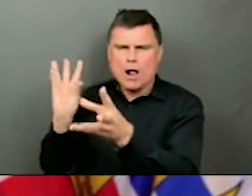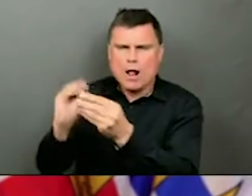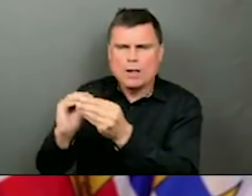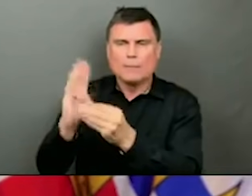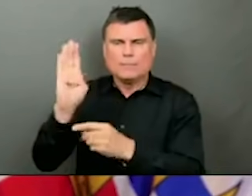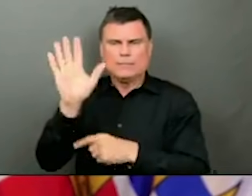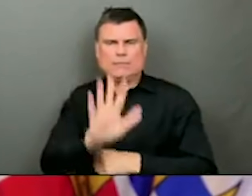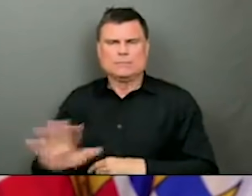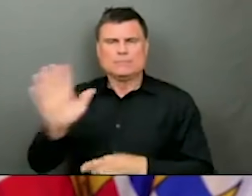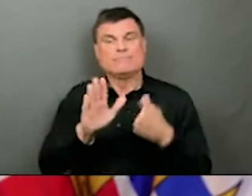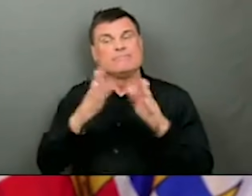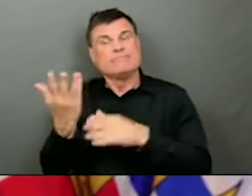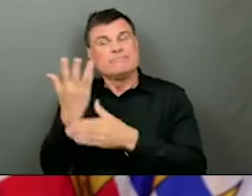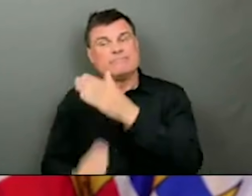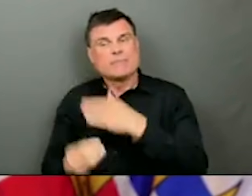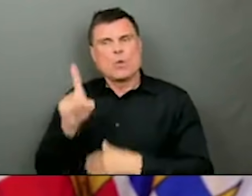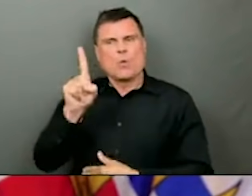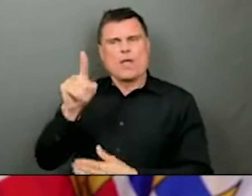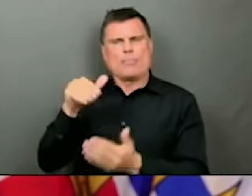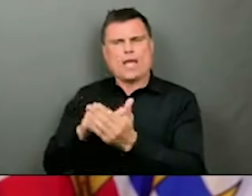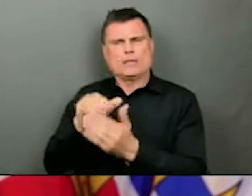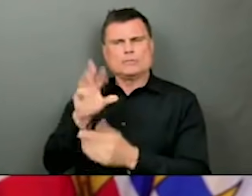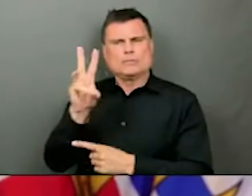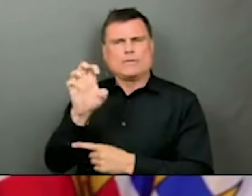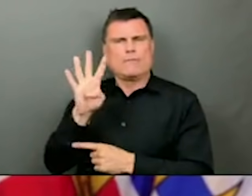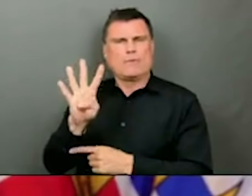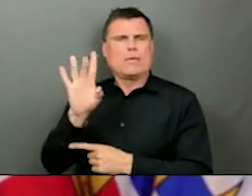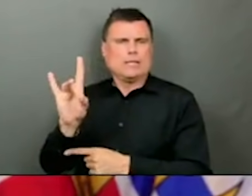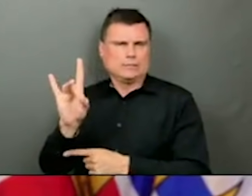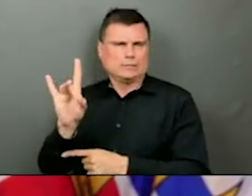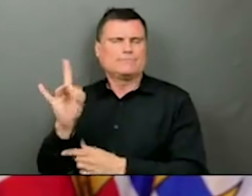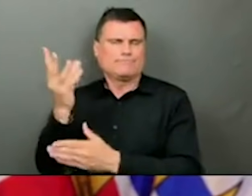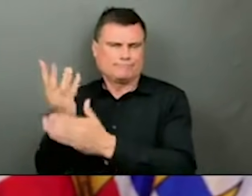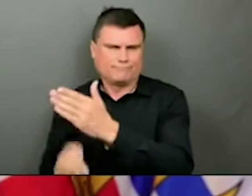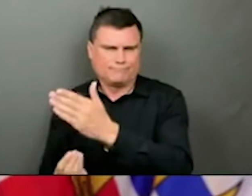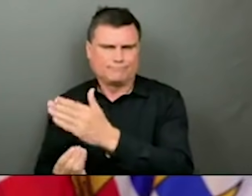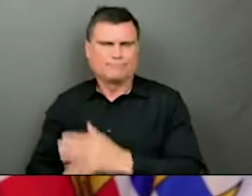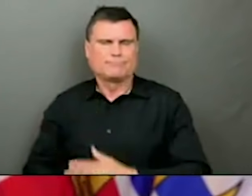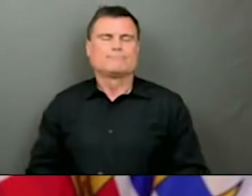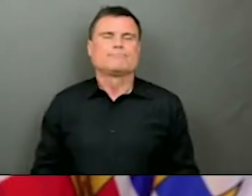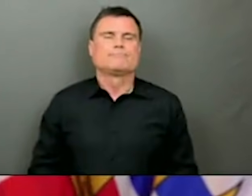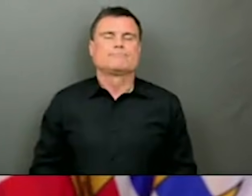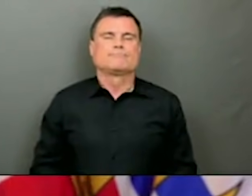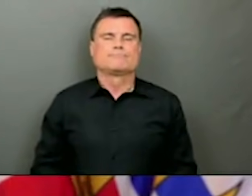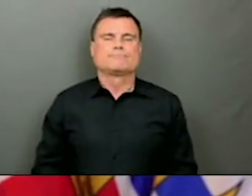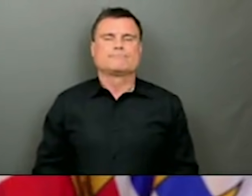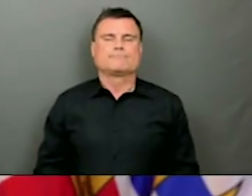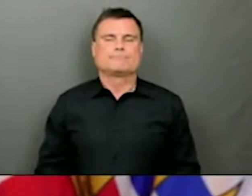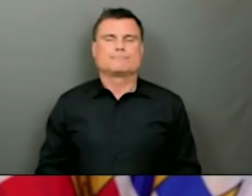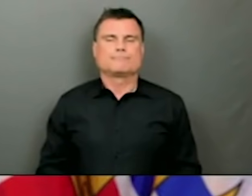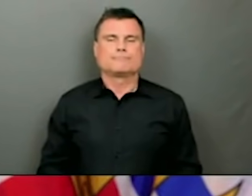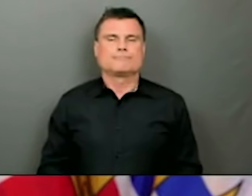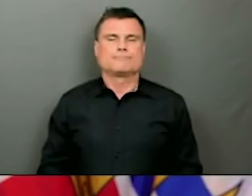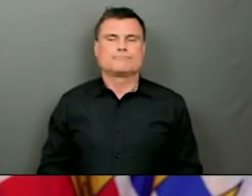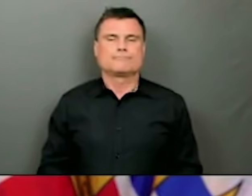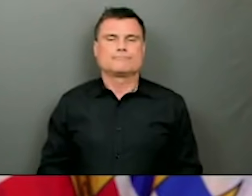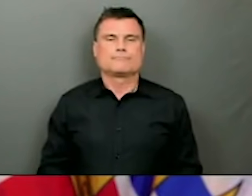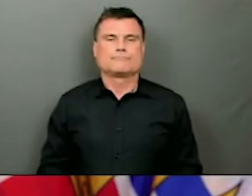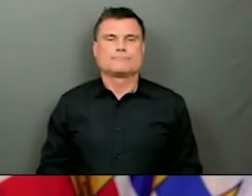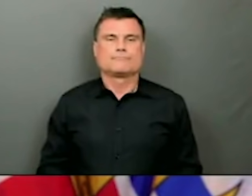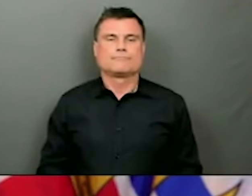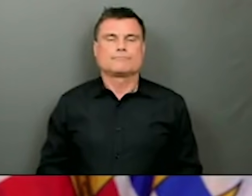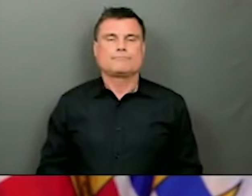1,648. Of the people who passed away this past weekend, 12 were people 60 or